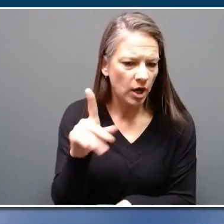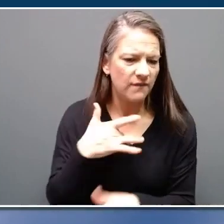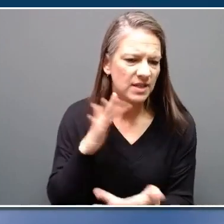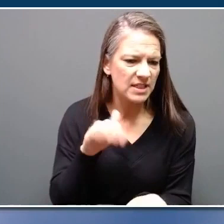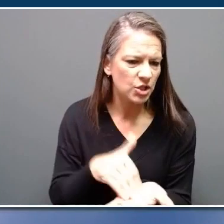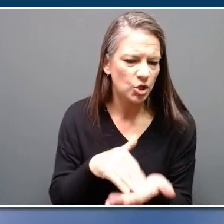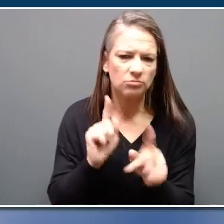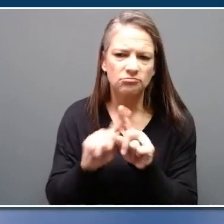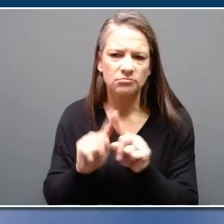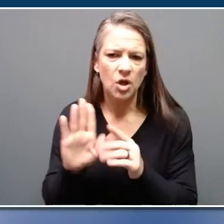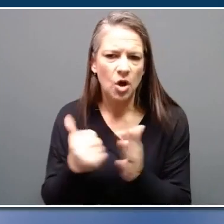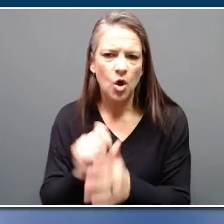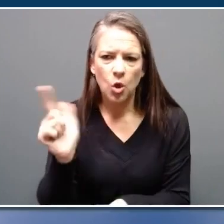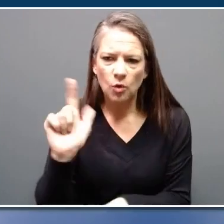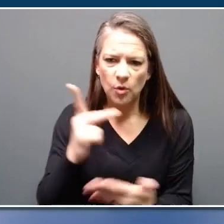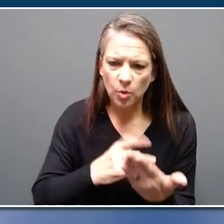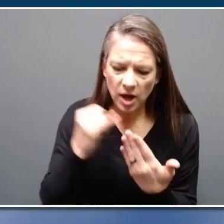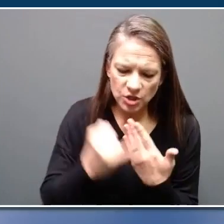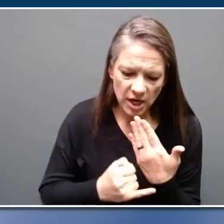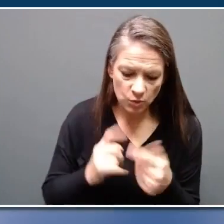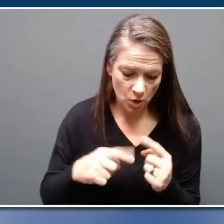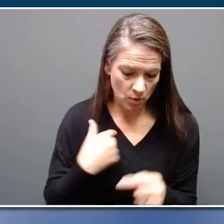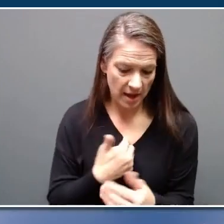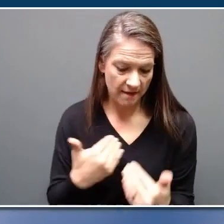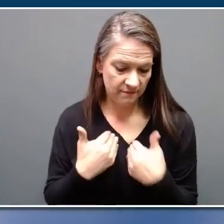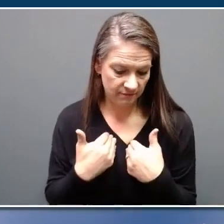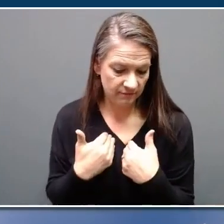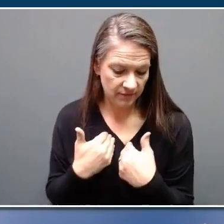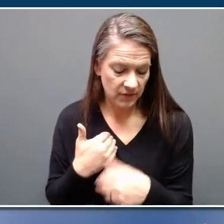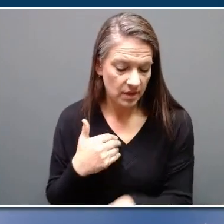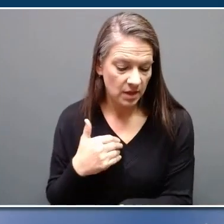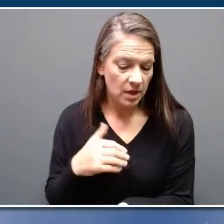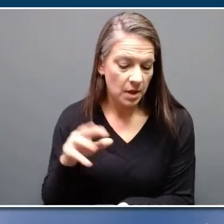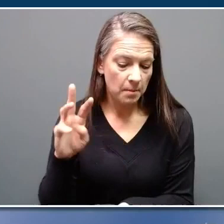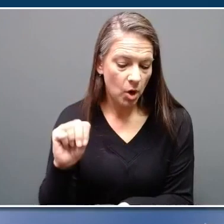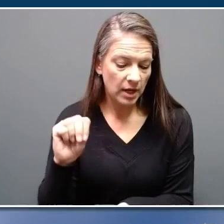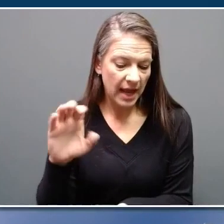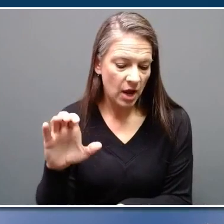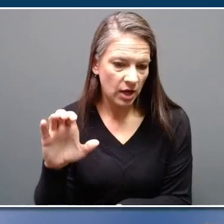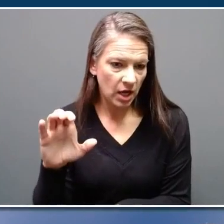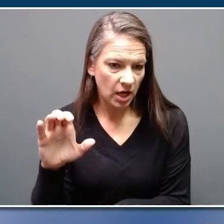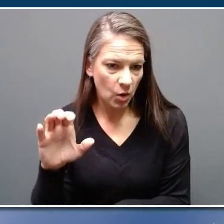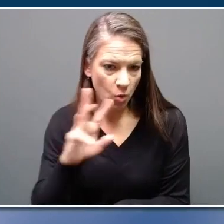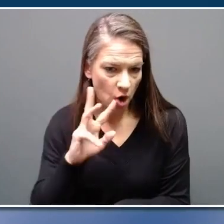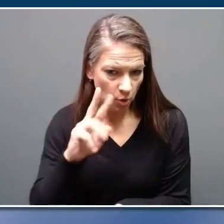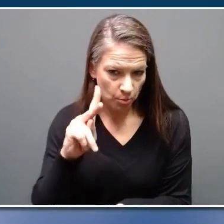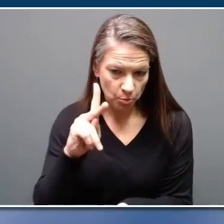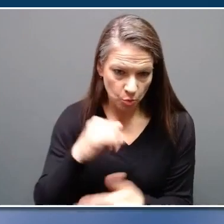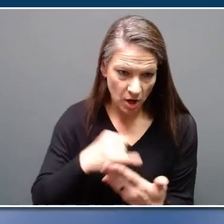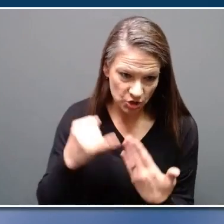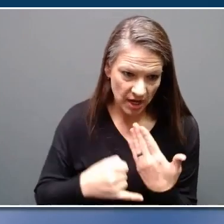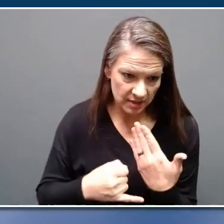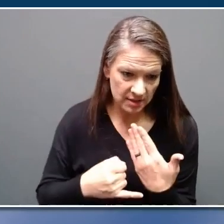Louisville project, I believe, that we had in there was marked out. The Martin County Water Project, right, where there's a great need and has been for a